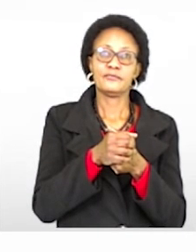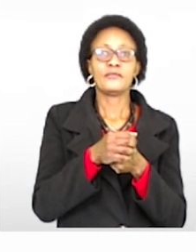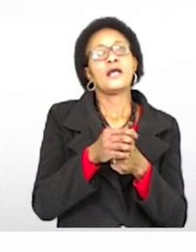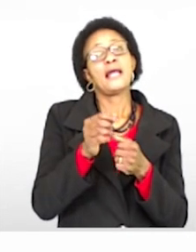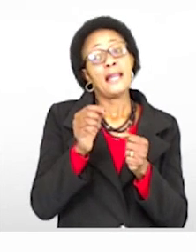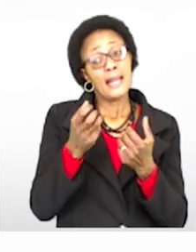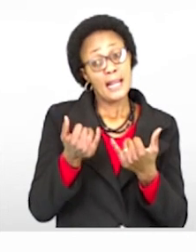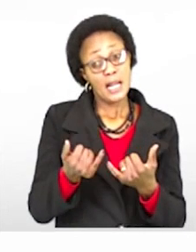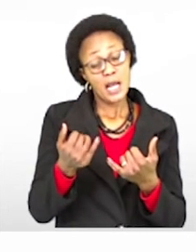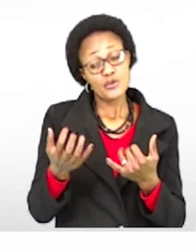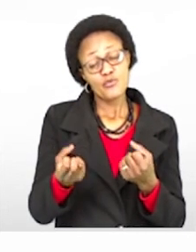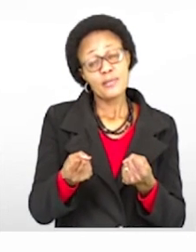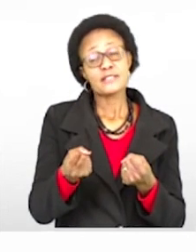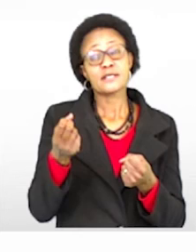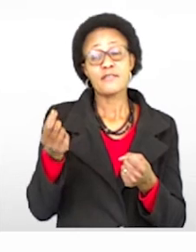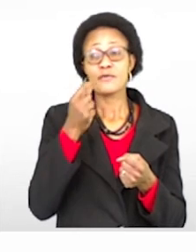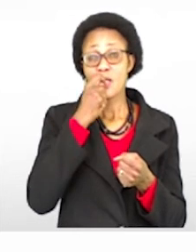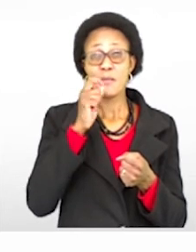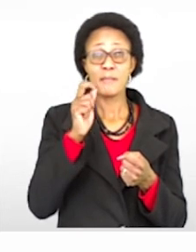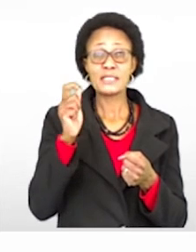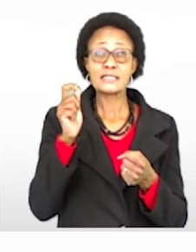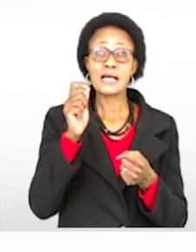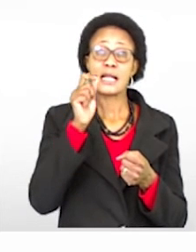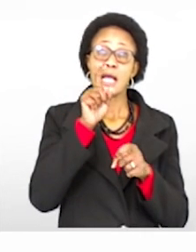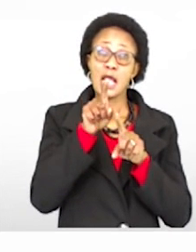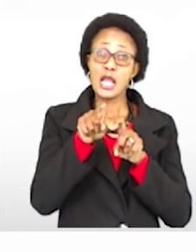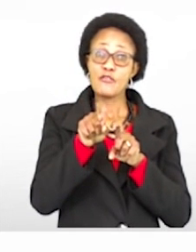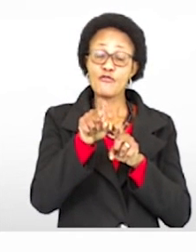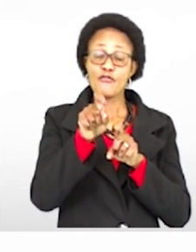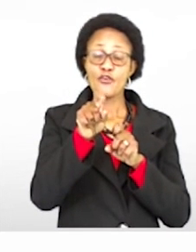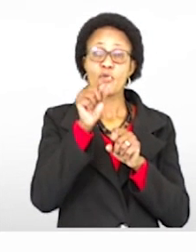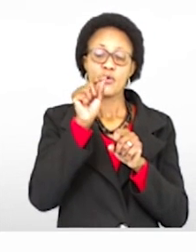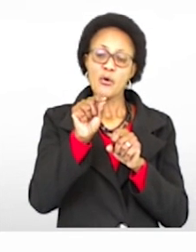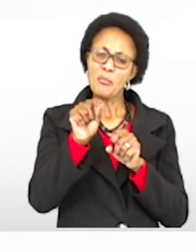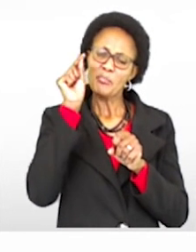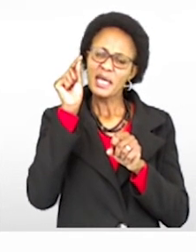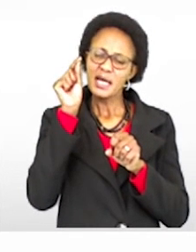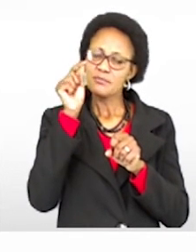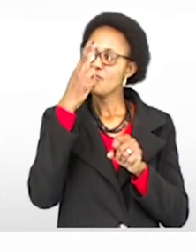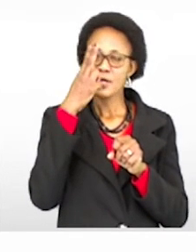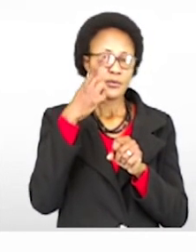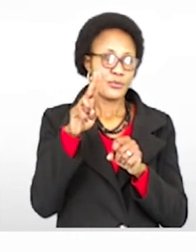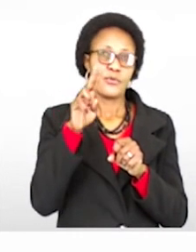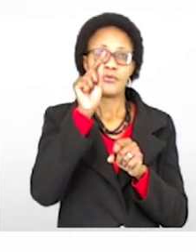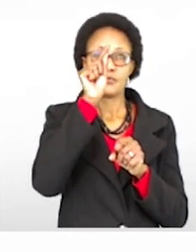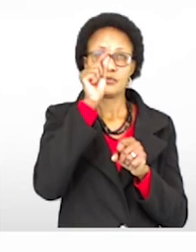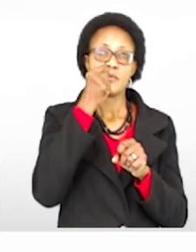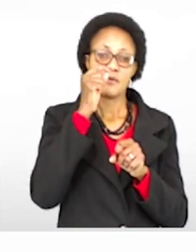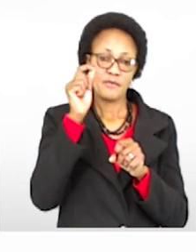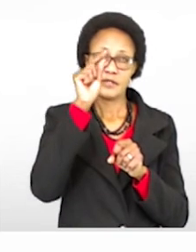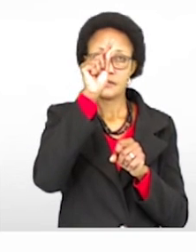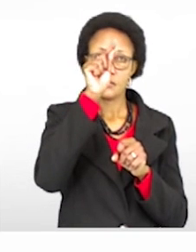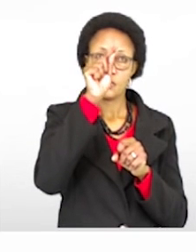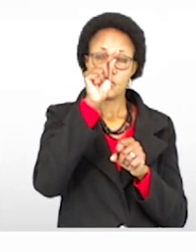pencil. Remember to follow the trace line. It is very important to make sure that the line is straight. You know that in